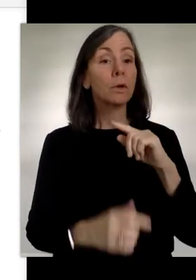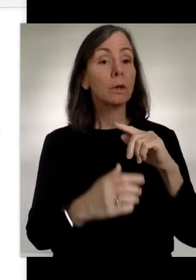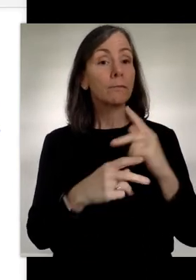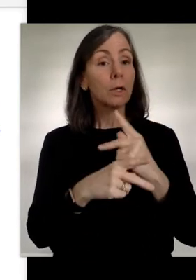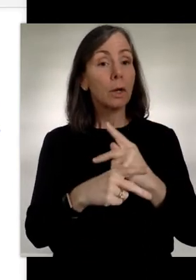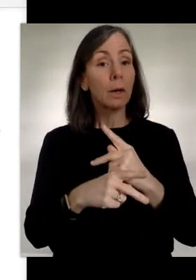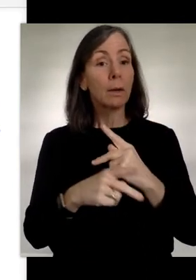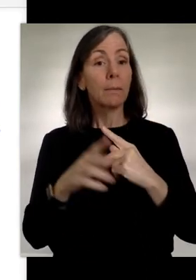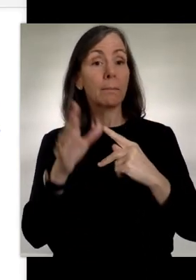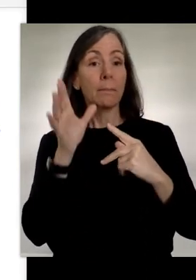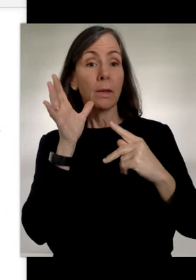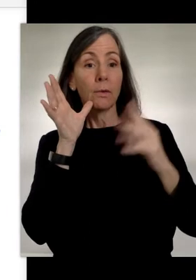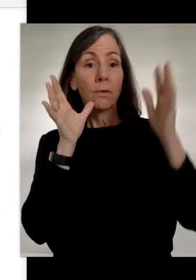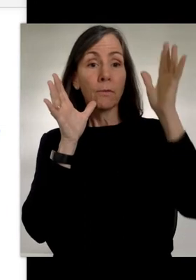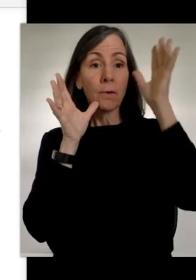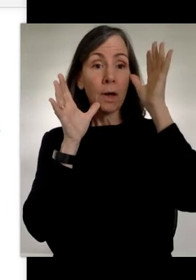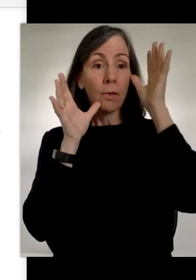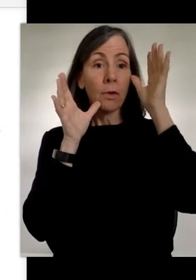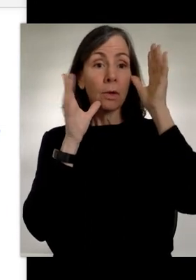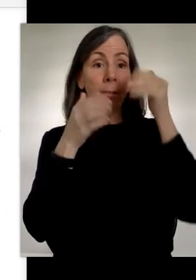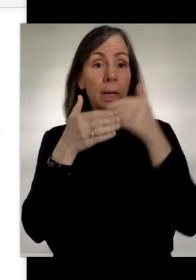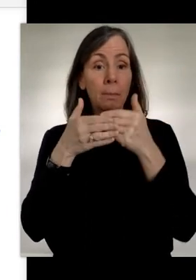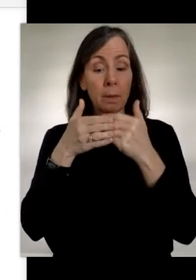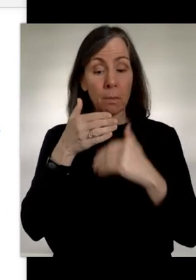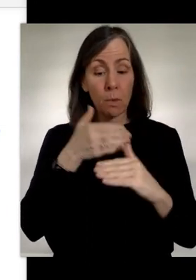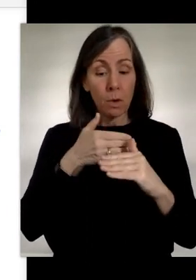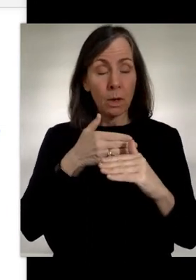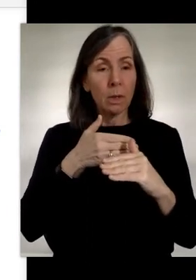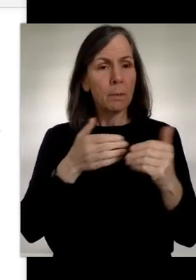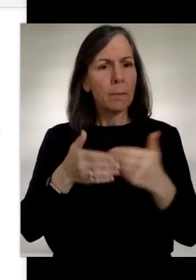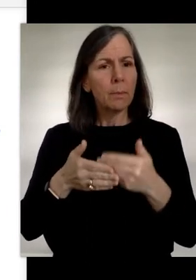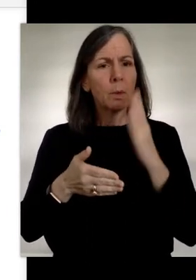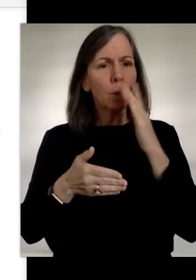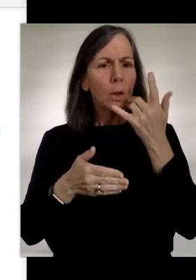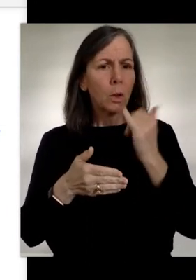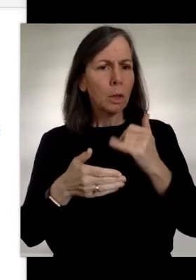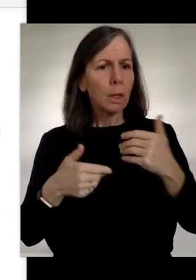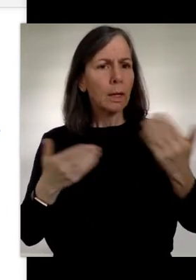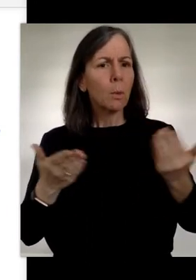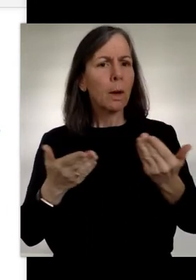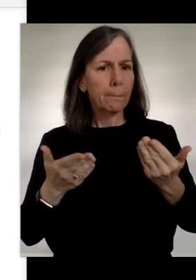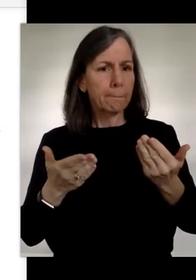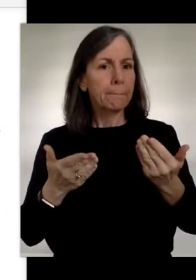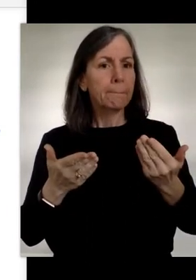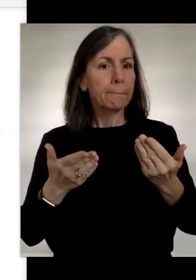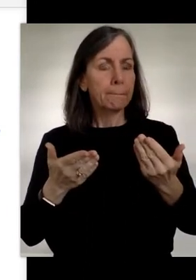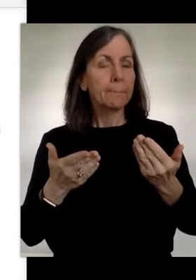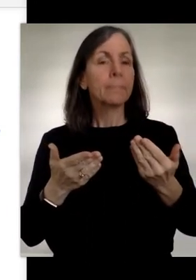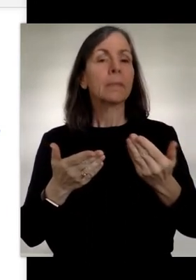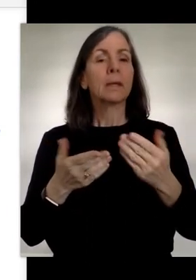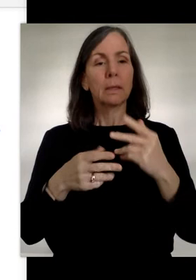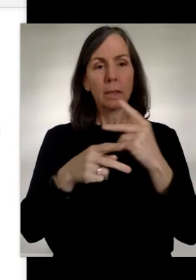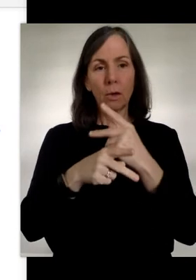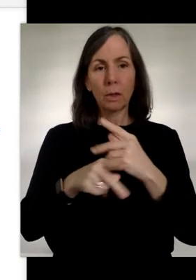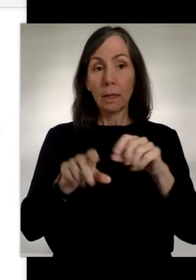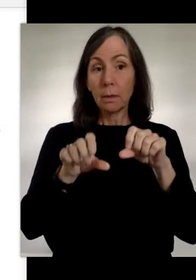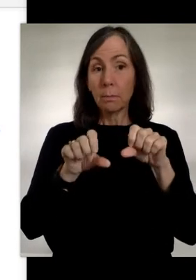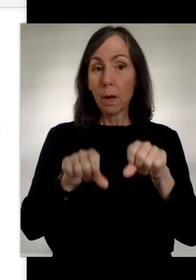like. So it's calculating the probability, the percent